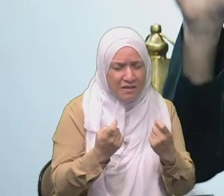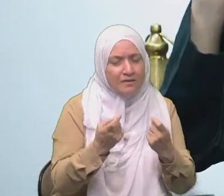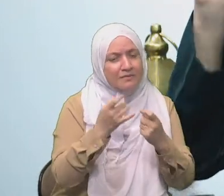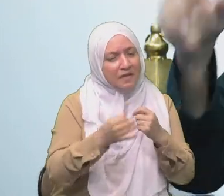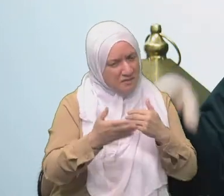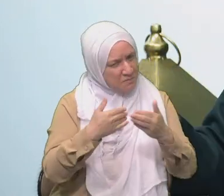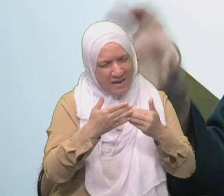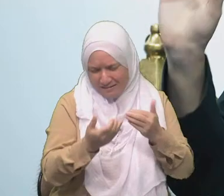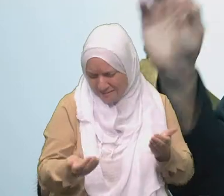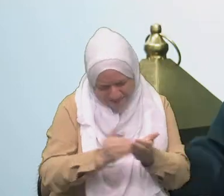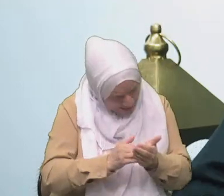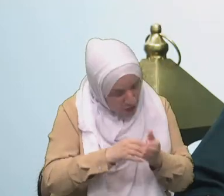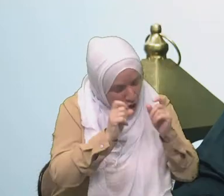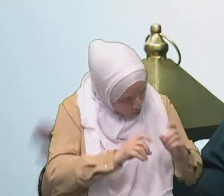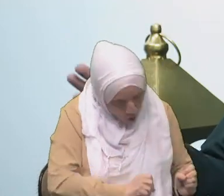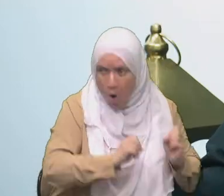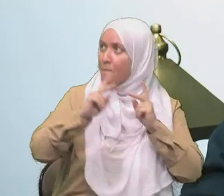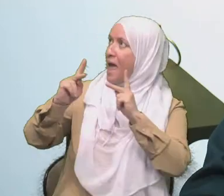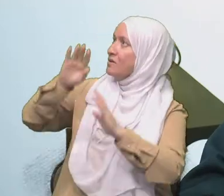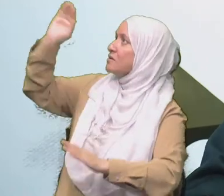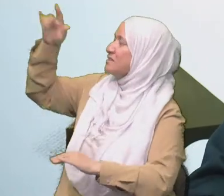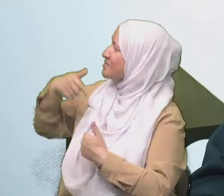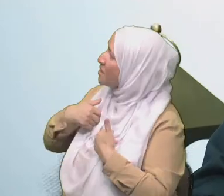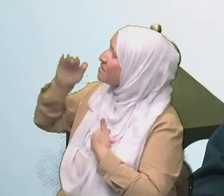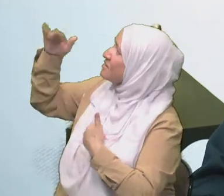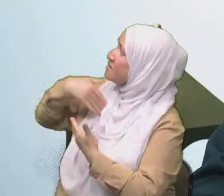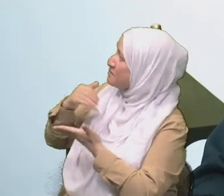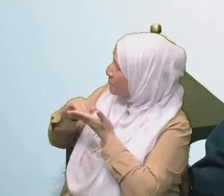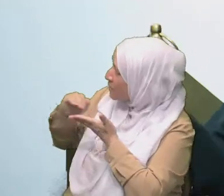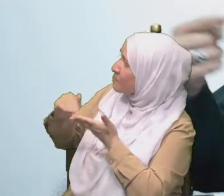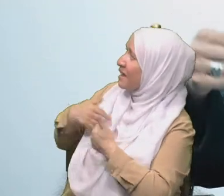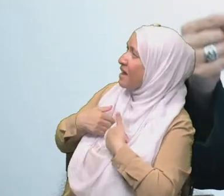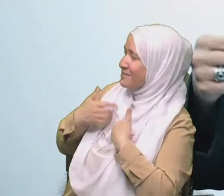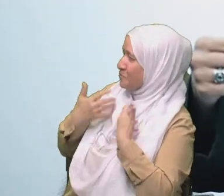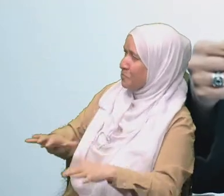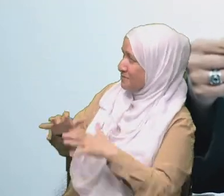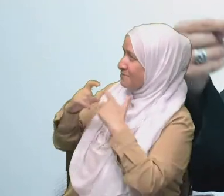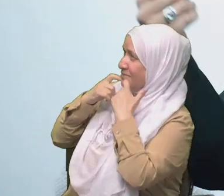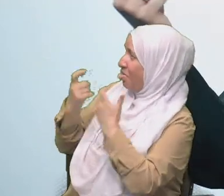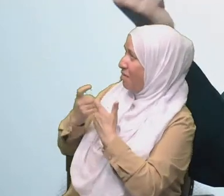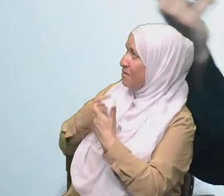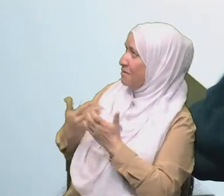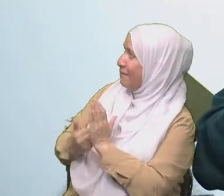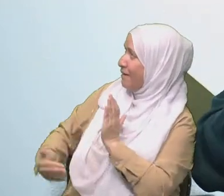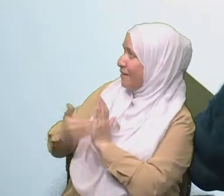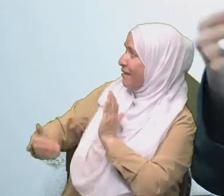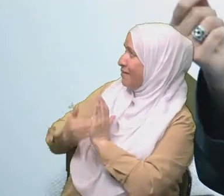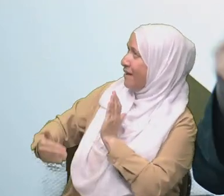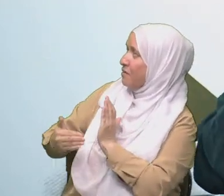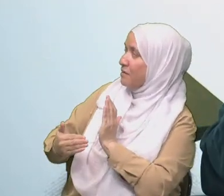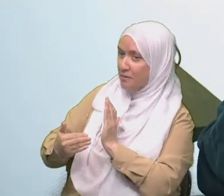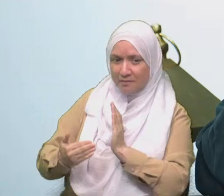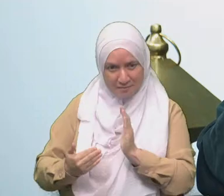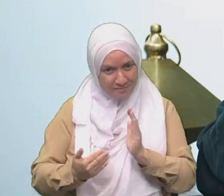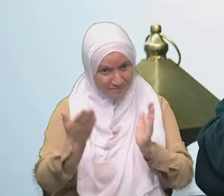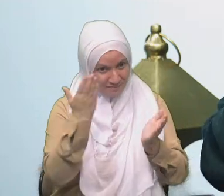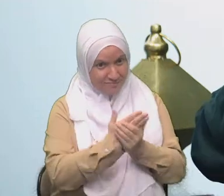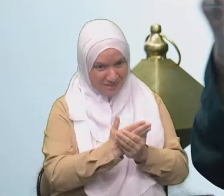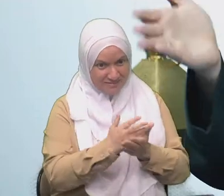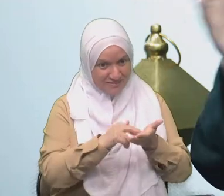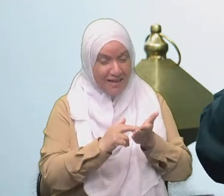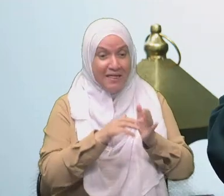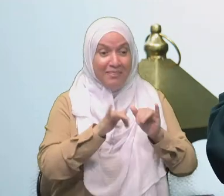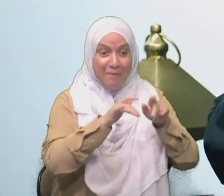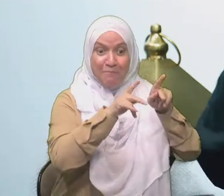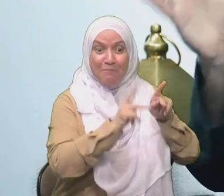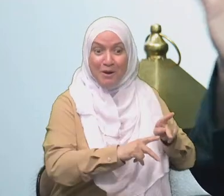who simply drinks and says, Inna Allah ghafoor rahim. That person might fall into kufr, might fall into disbelief, not